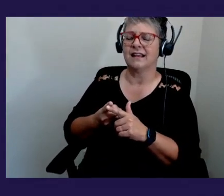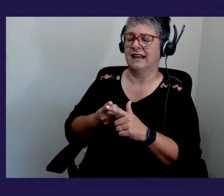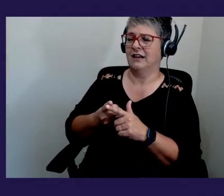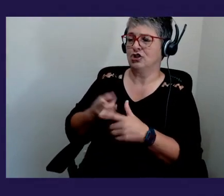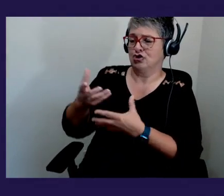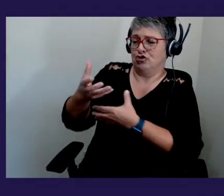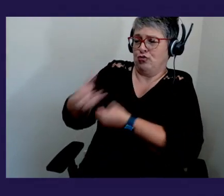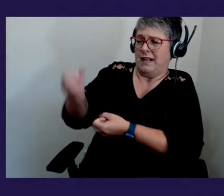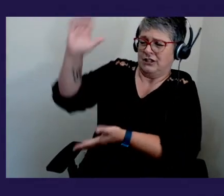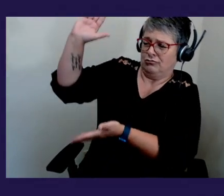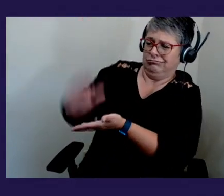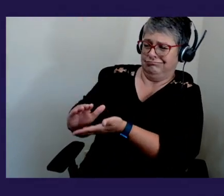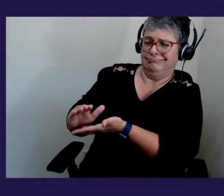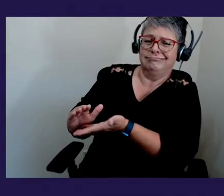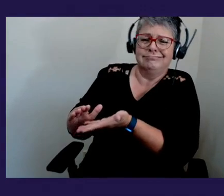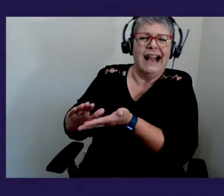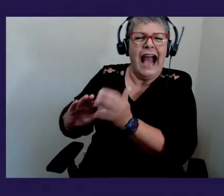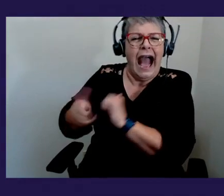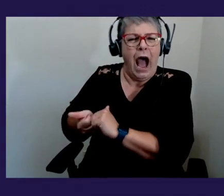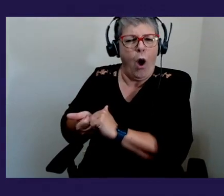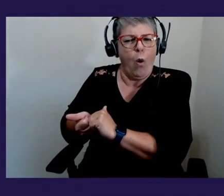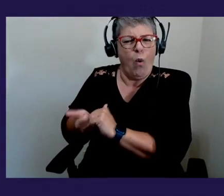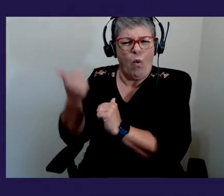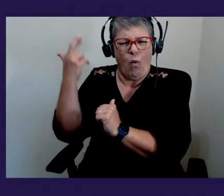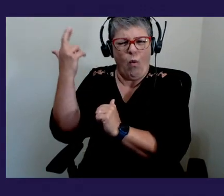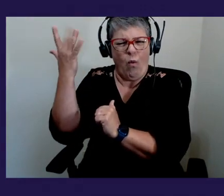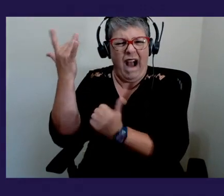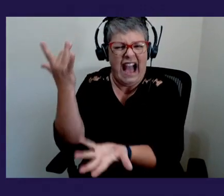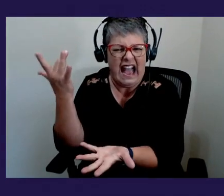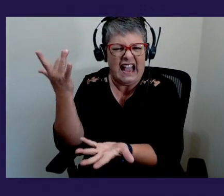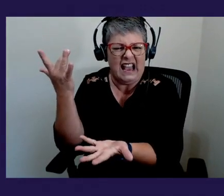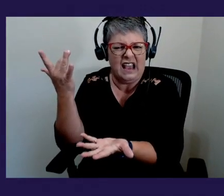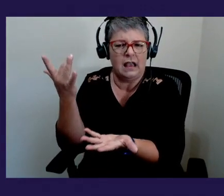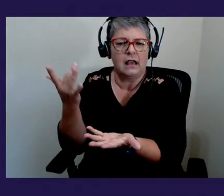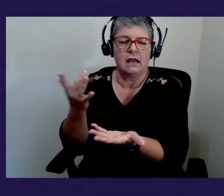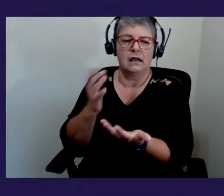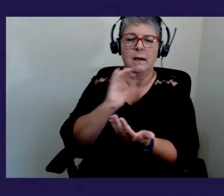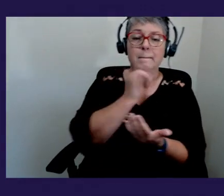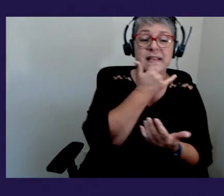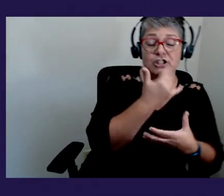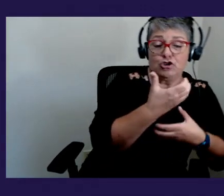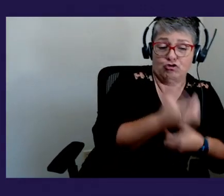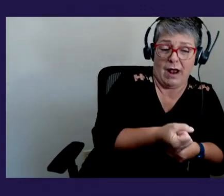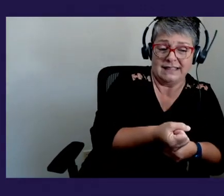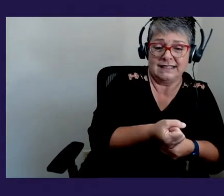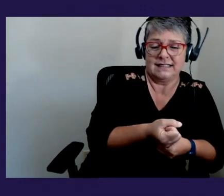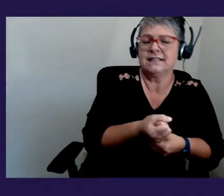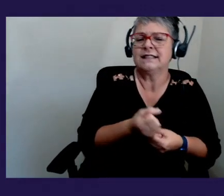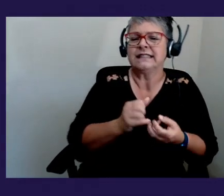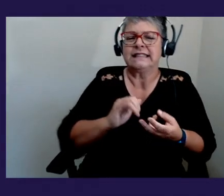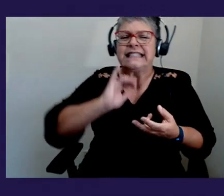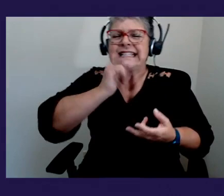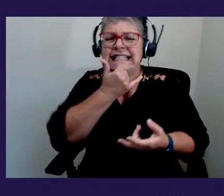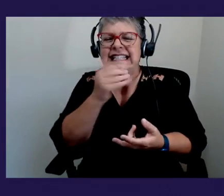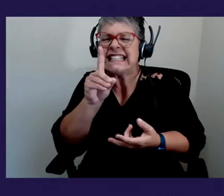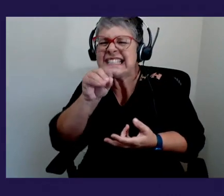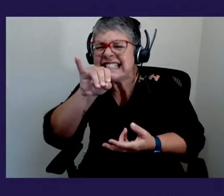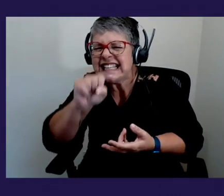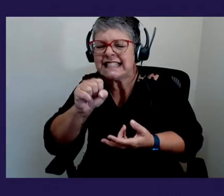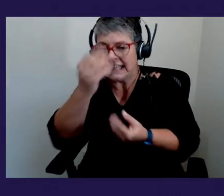in PHEPR practice and science, from mistrust, mis or disinformation, the